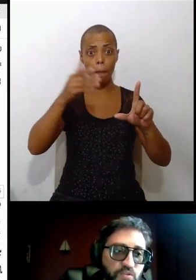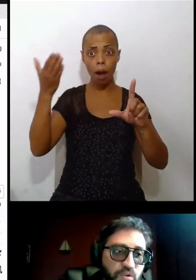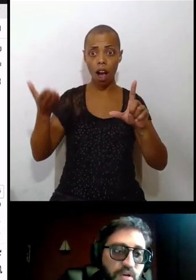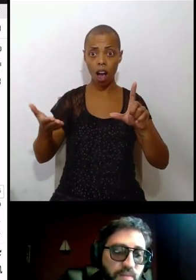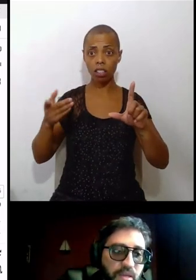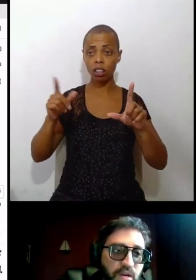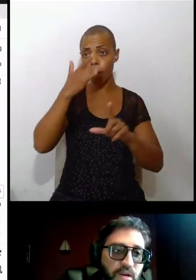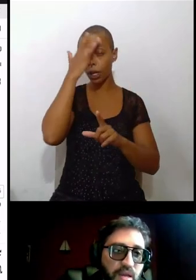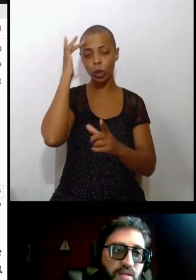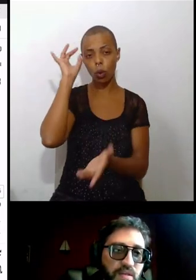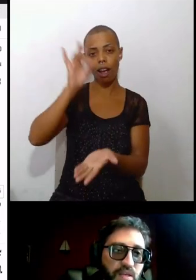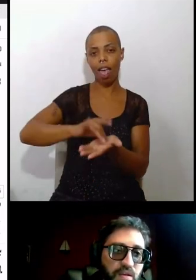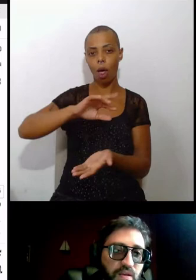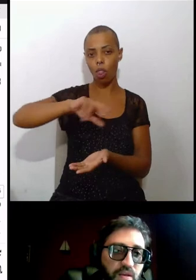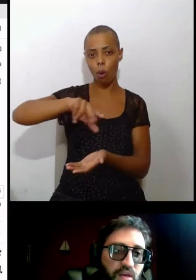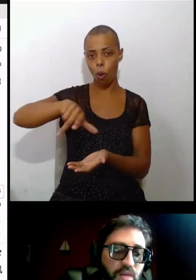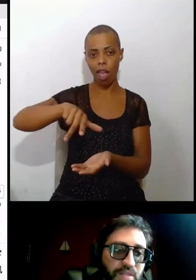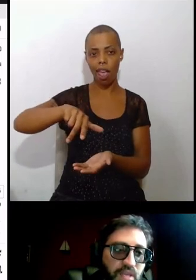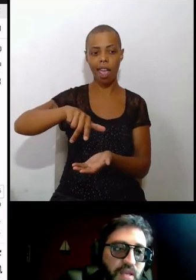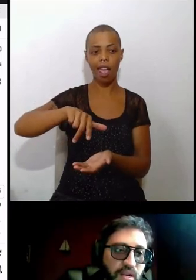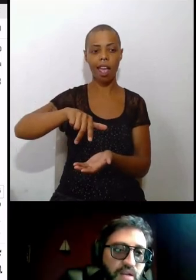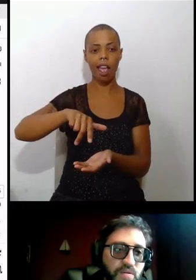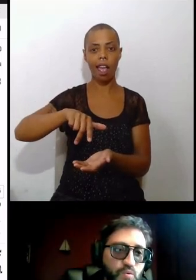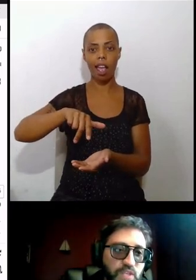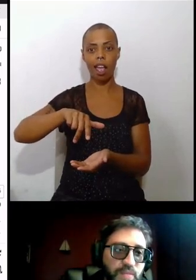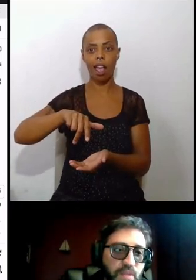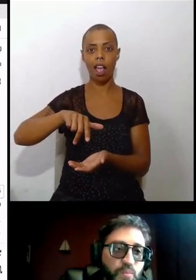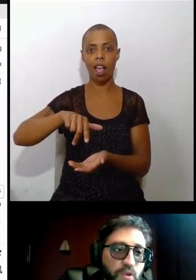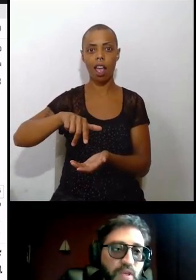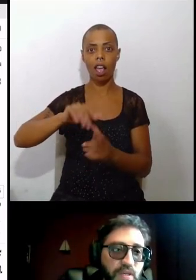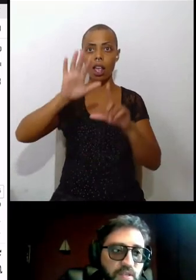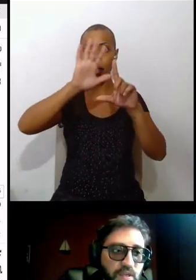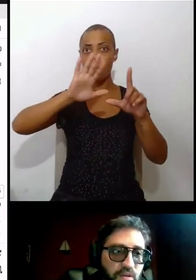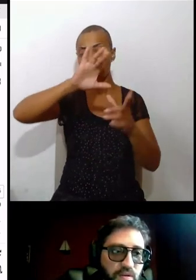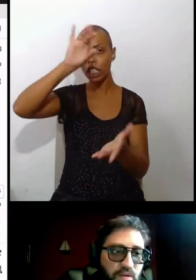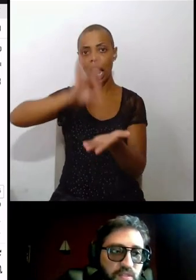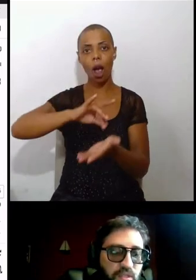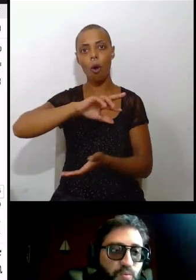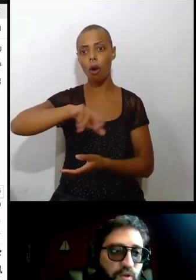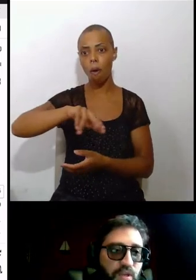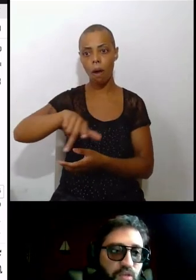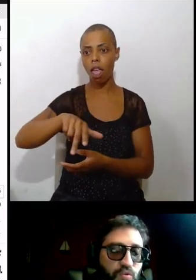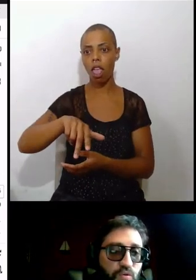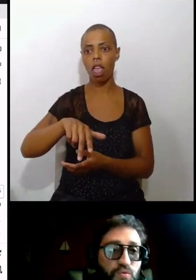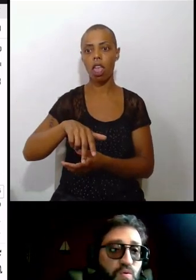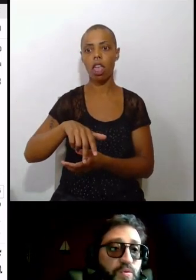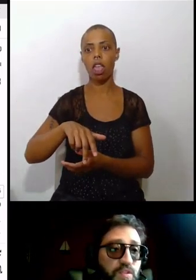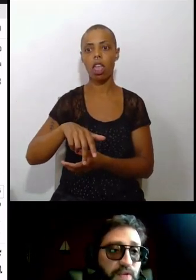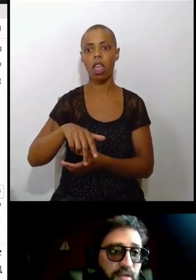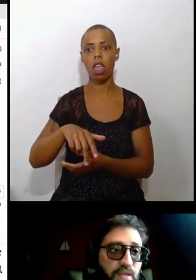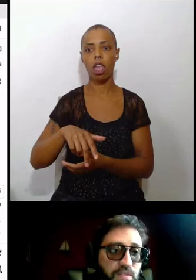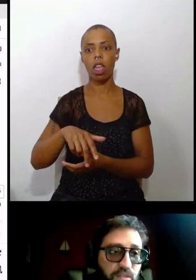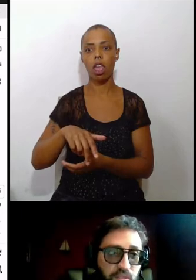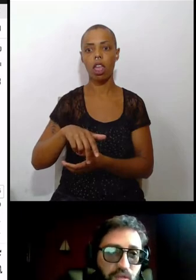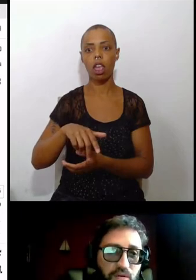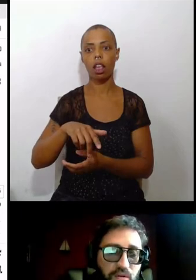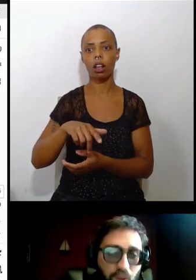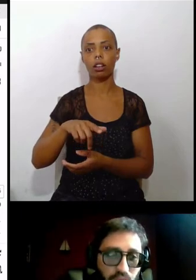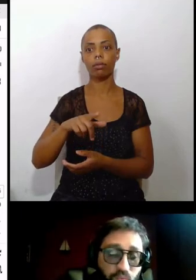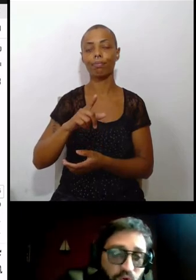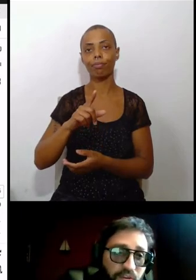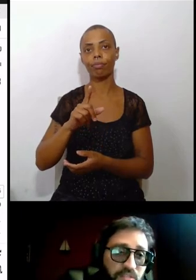these are the things that we see when you have pictures that do not show real